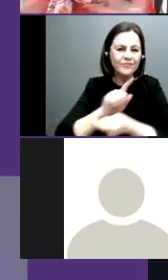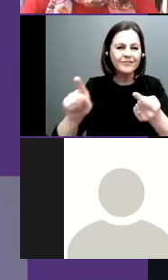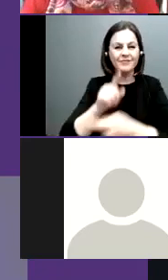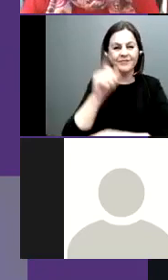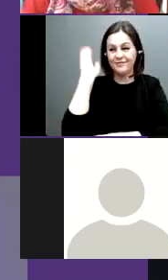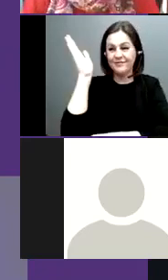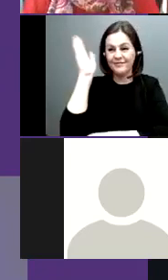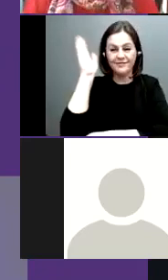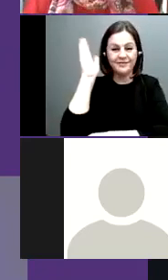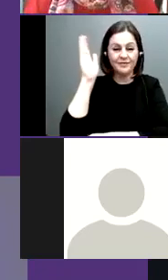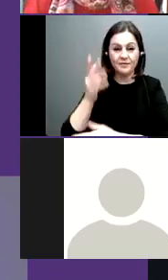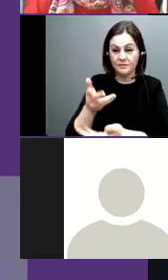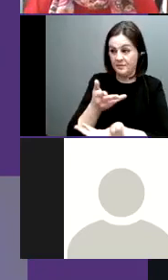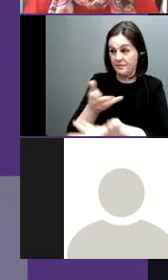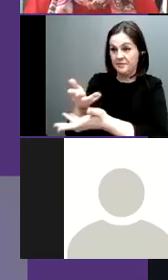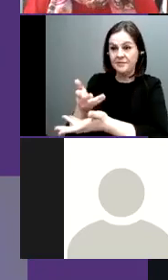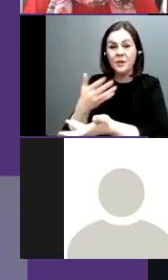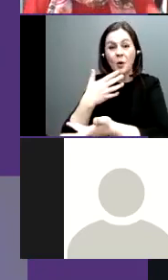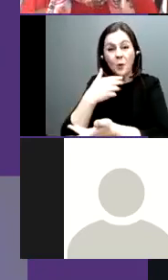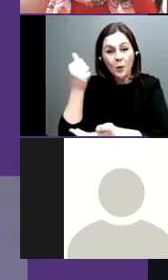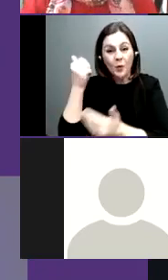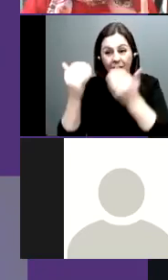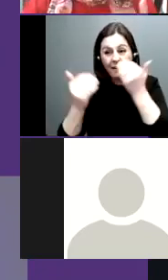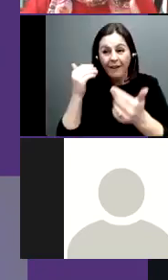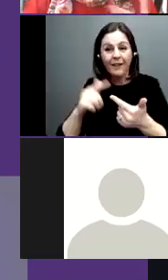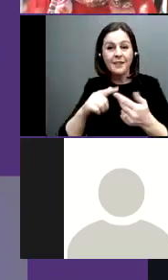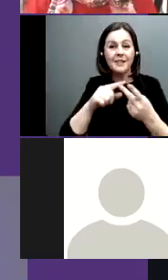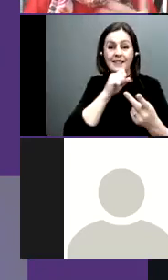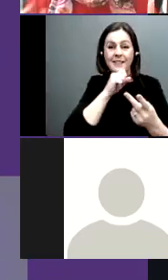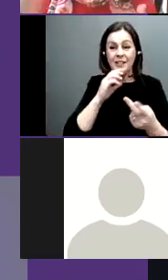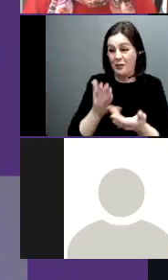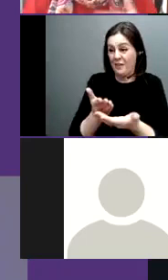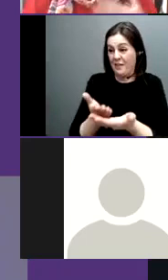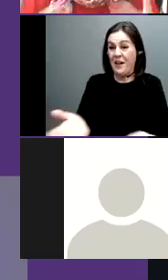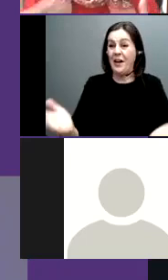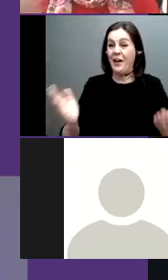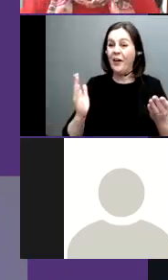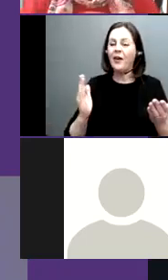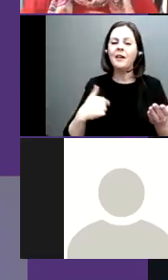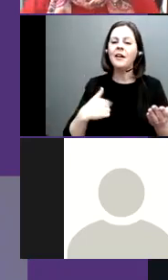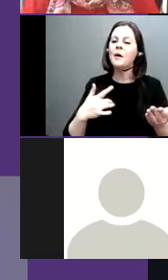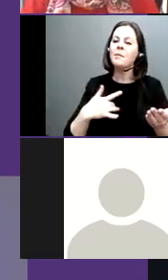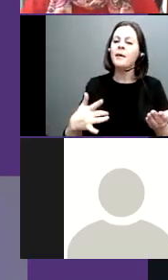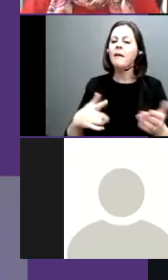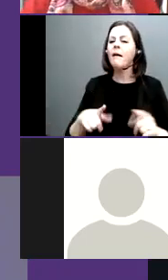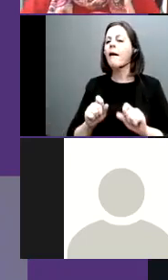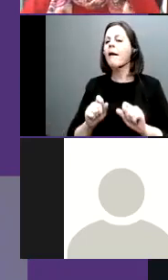there are older adults and seniors. And this is one of the questions that I like to ask to start to